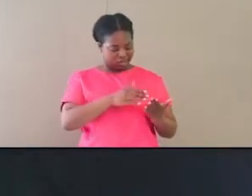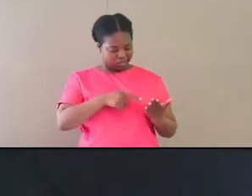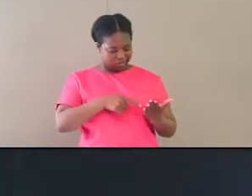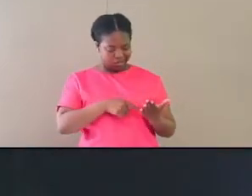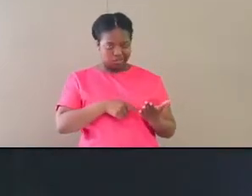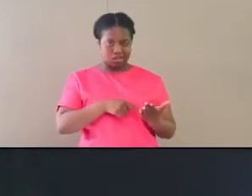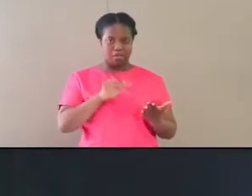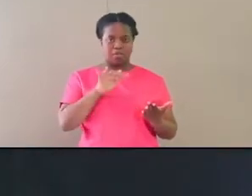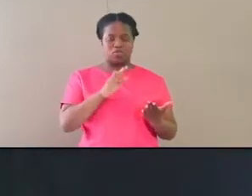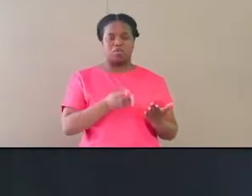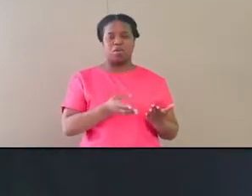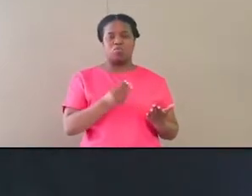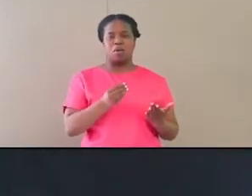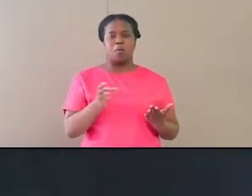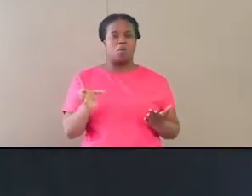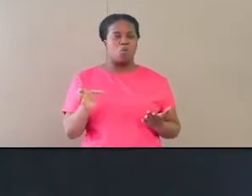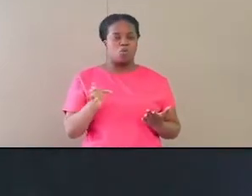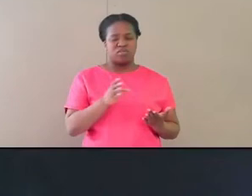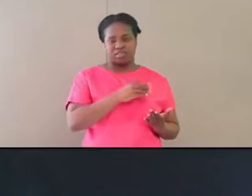extended to all